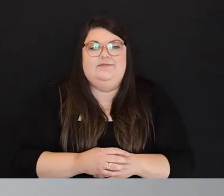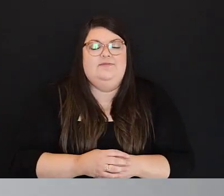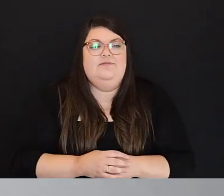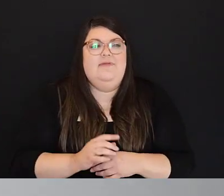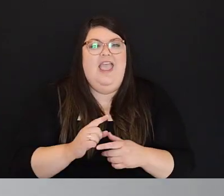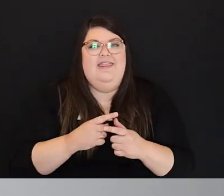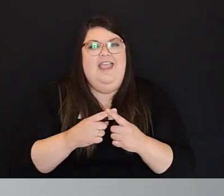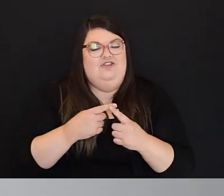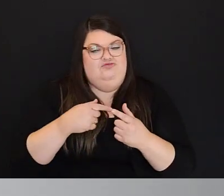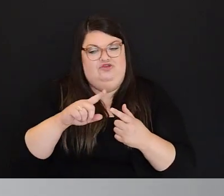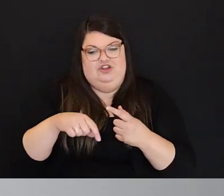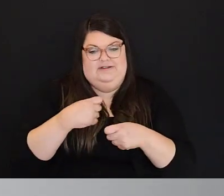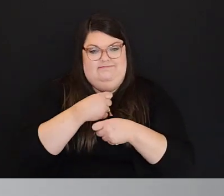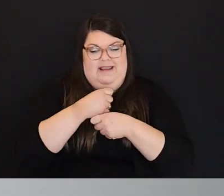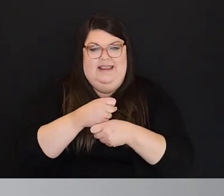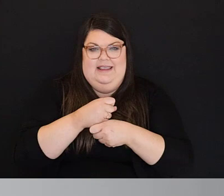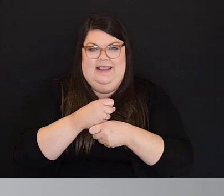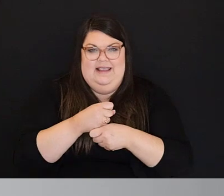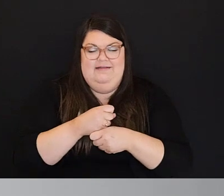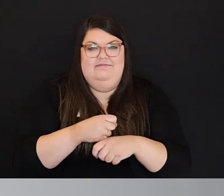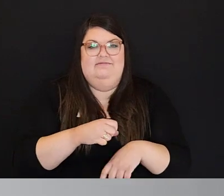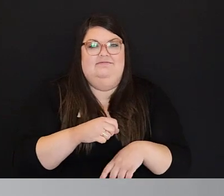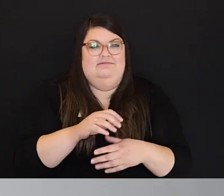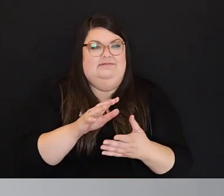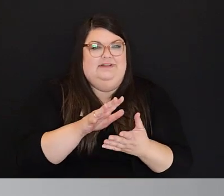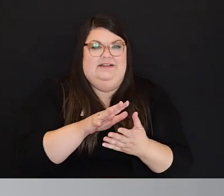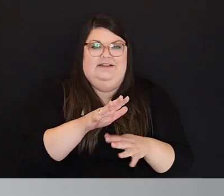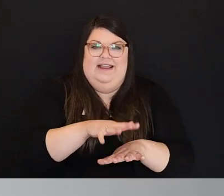making, like indigenous knowing,